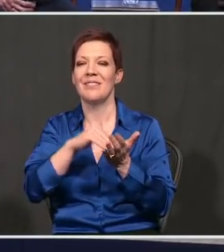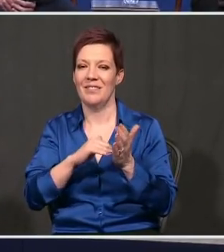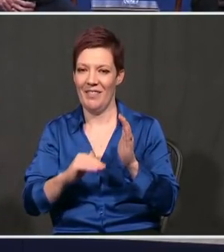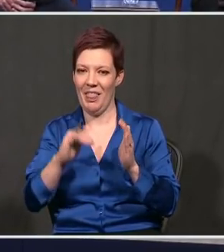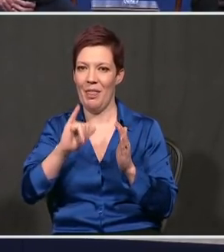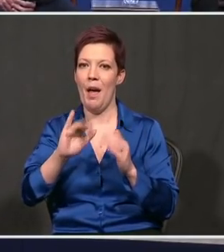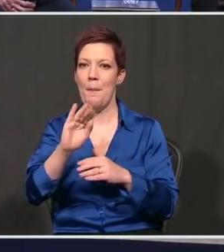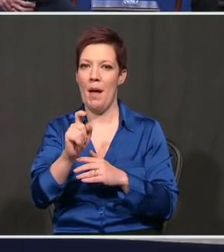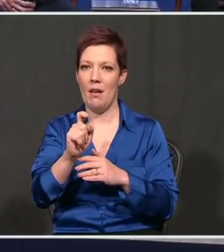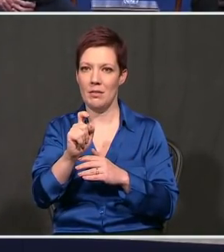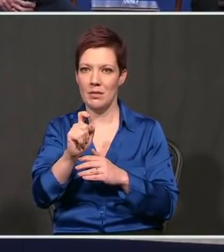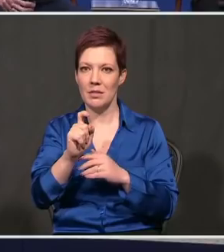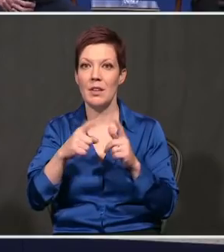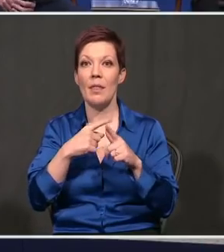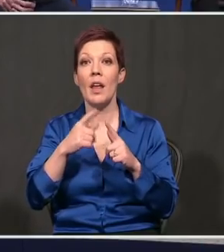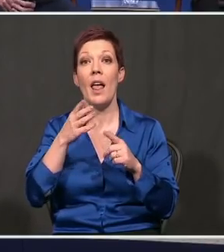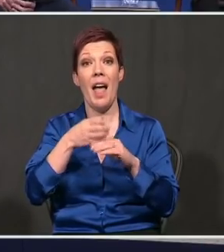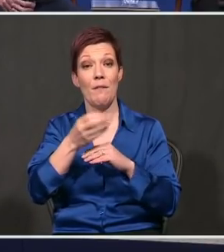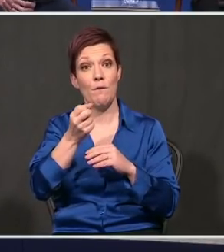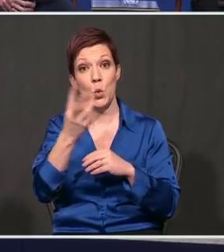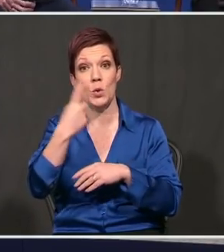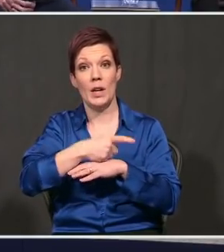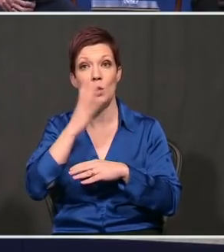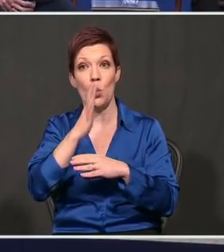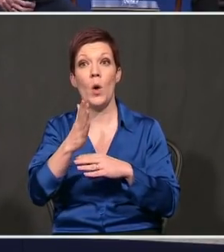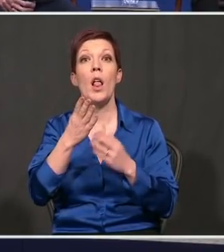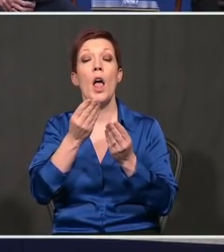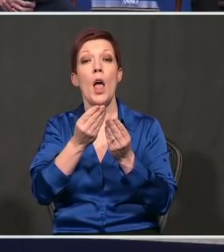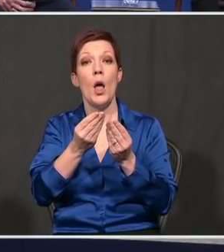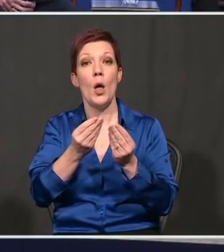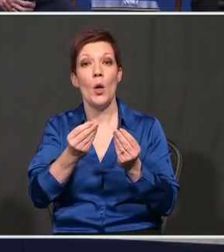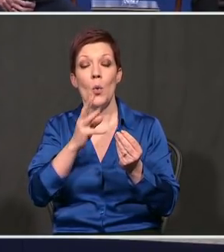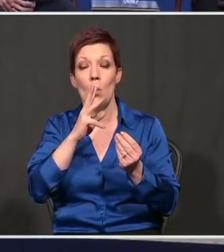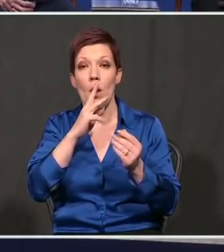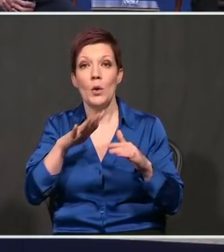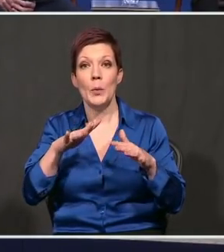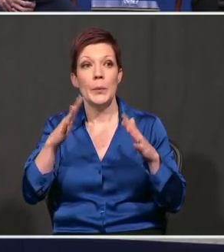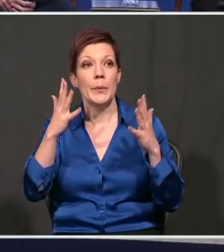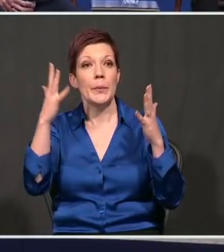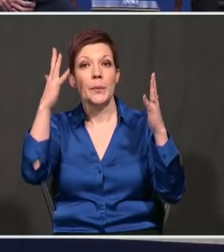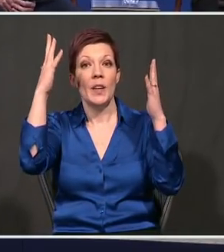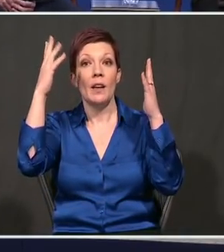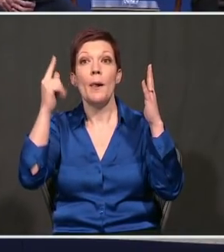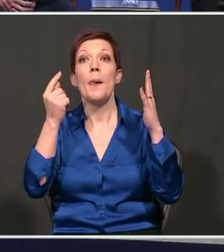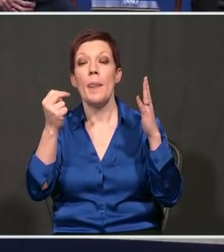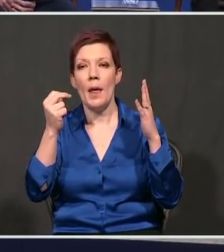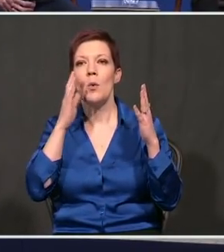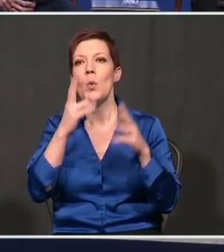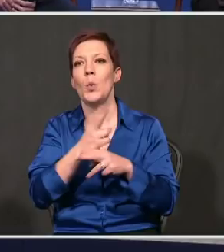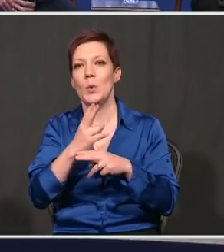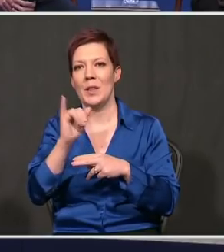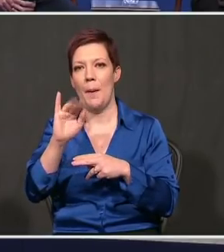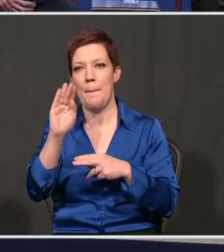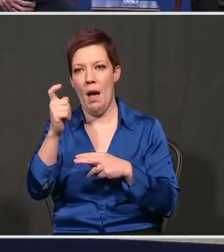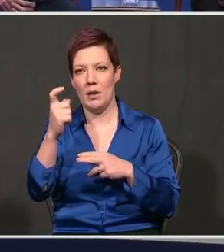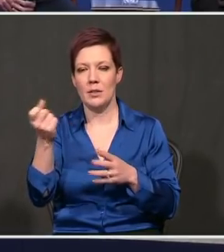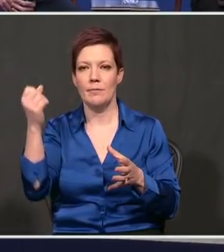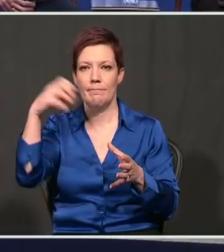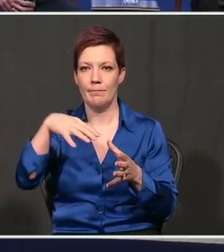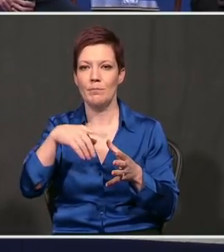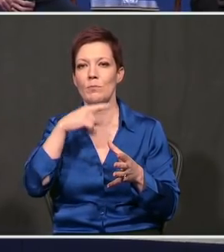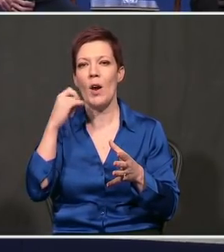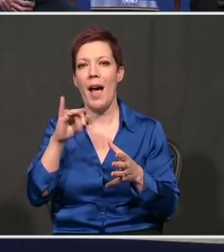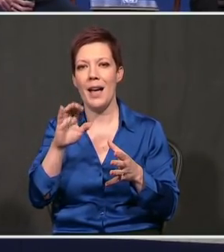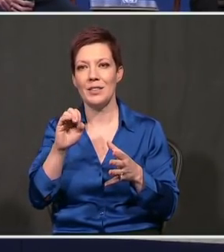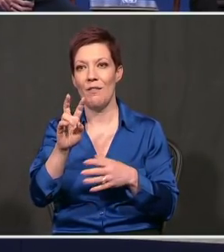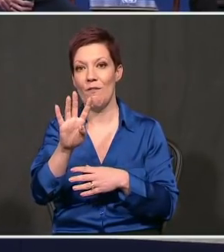to sublimate after a few days, which means evaporate, and we will be shipping in this box dry ice, about